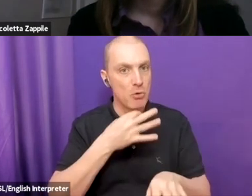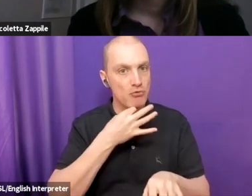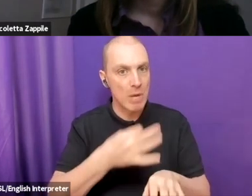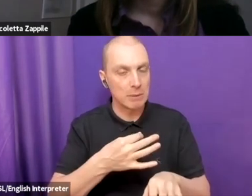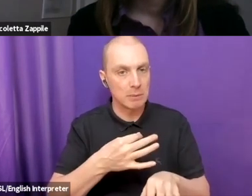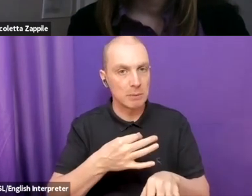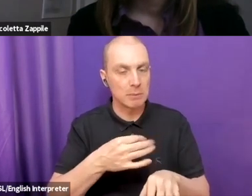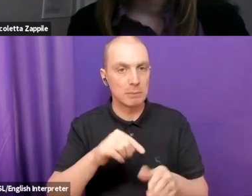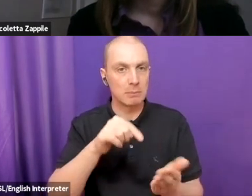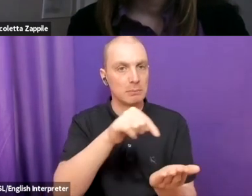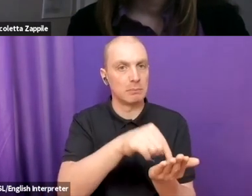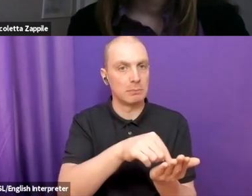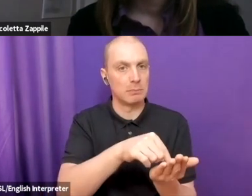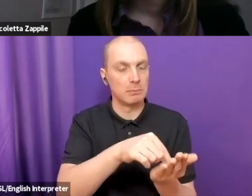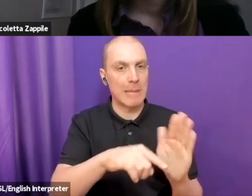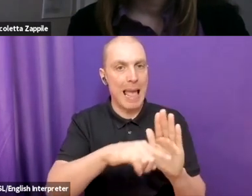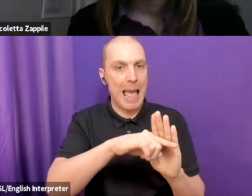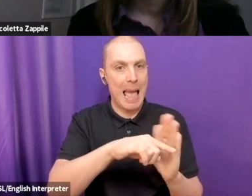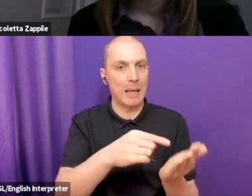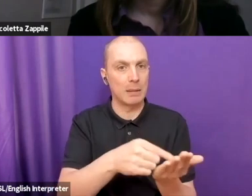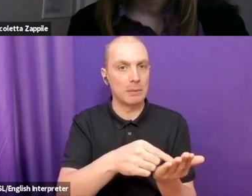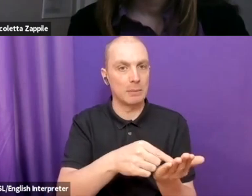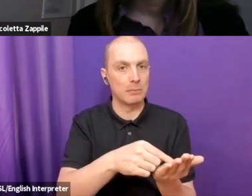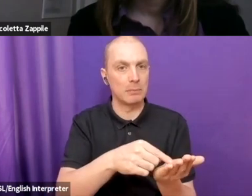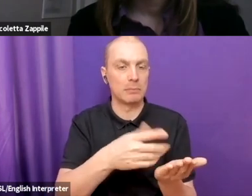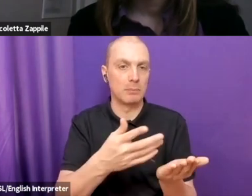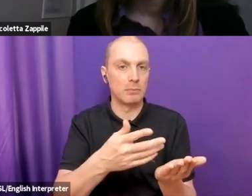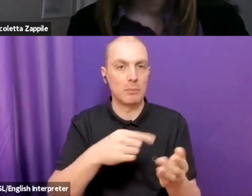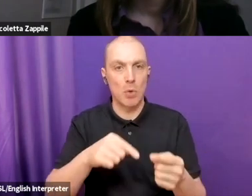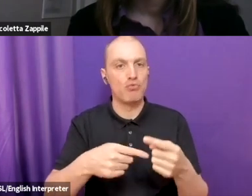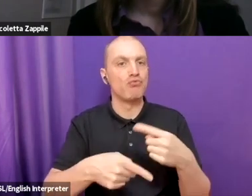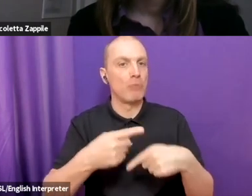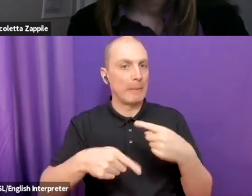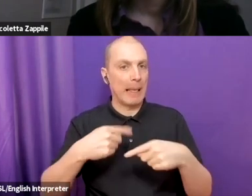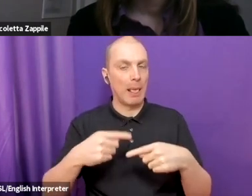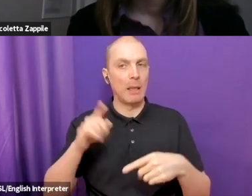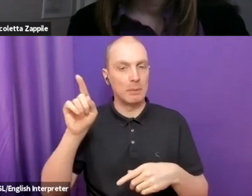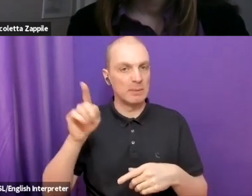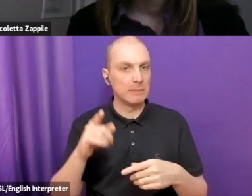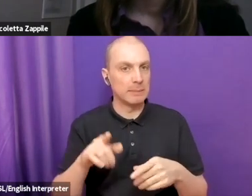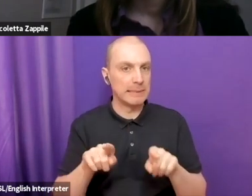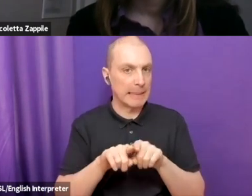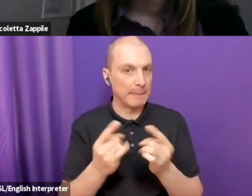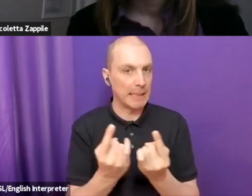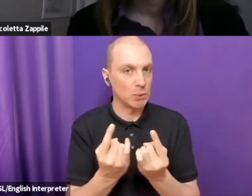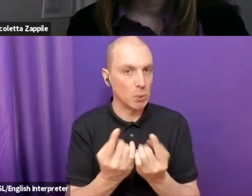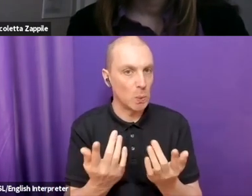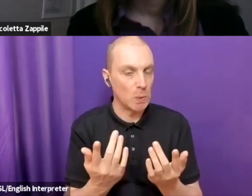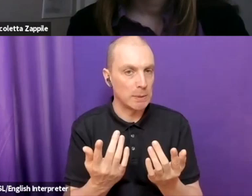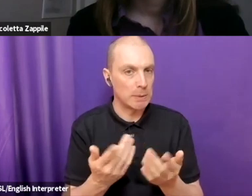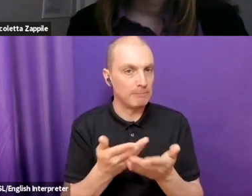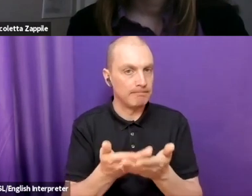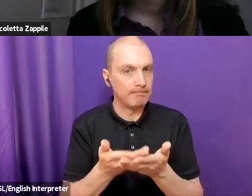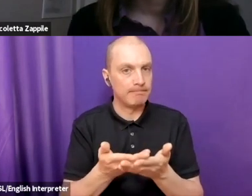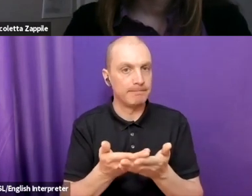those are the issues that the Scottish government has addressed through the UPR. That's a really helpful summary. Thanks, Diego.